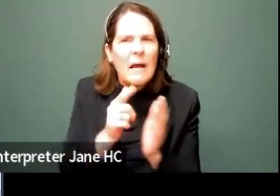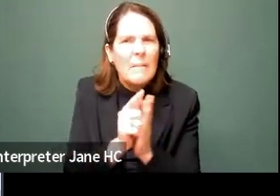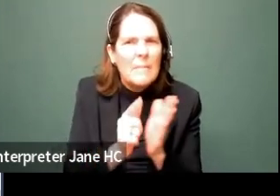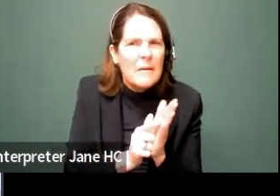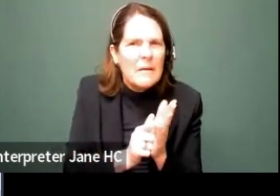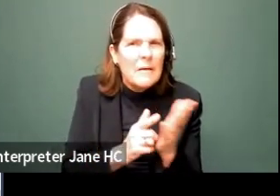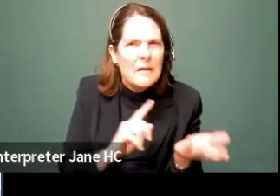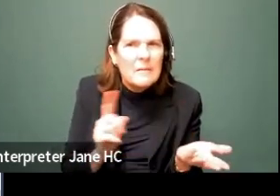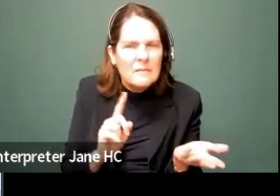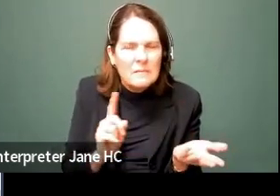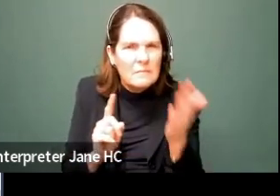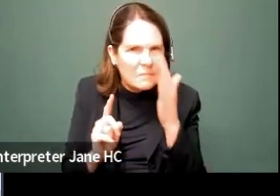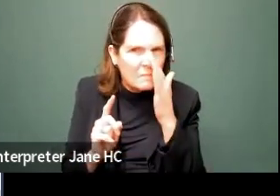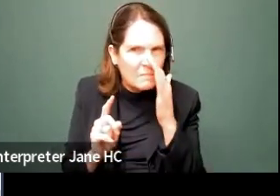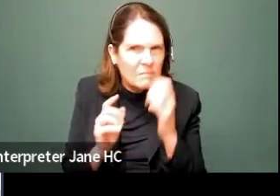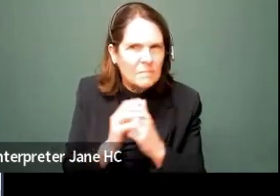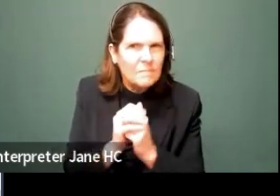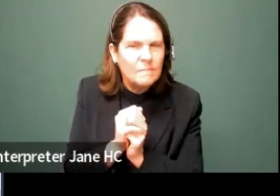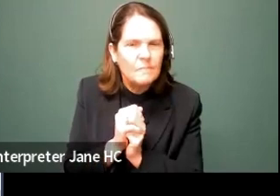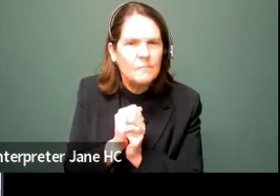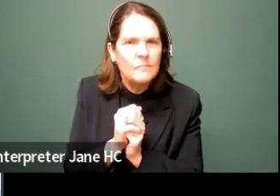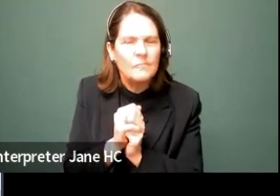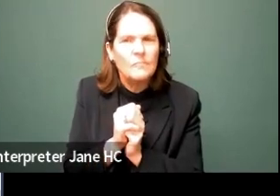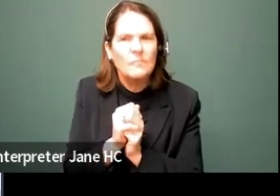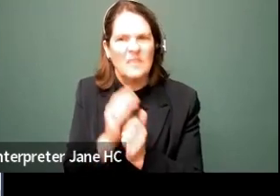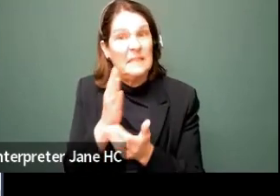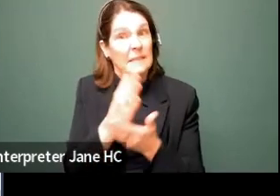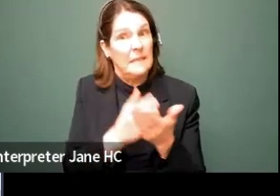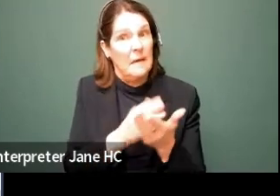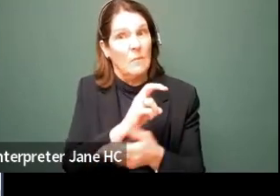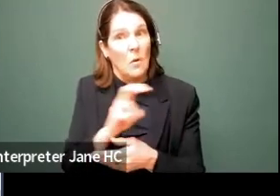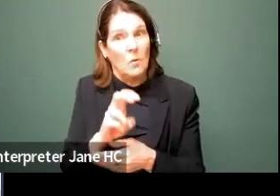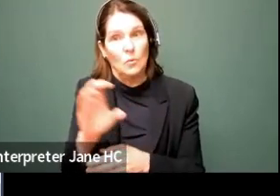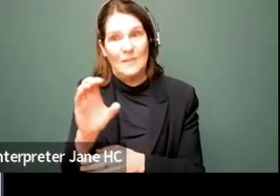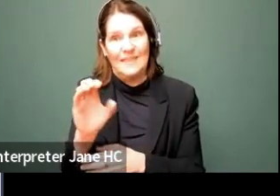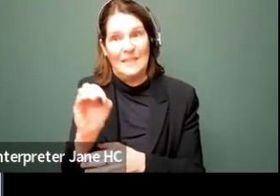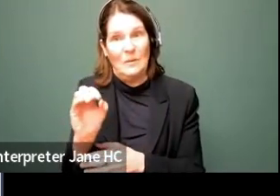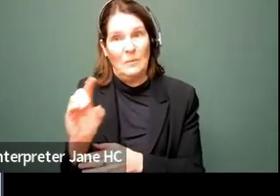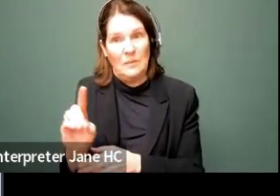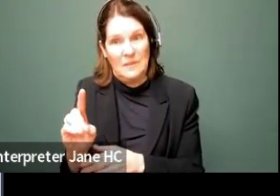have specifically entered committee of conference.